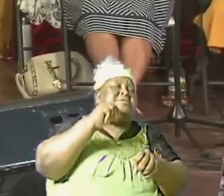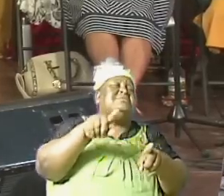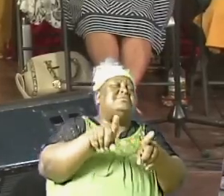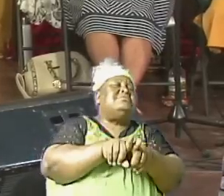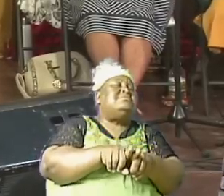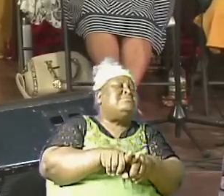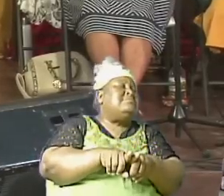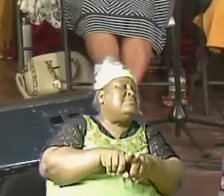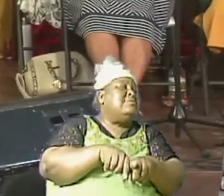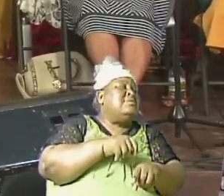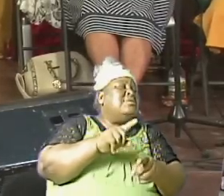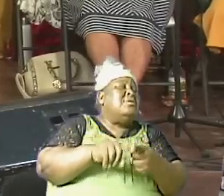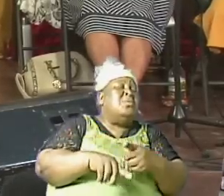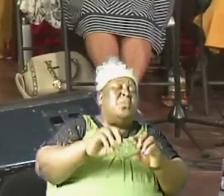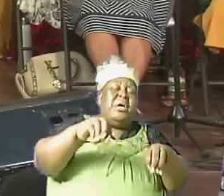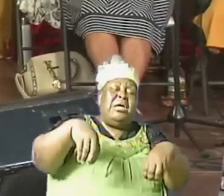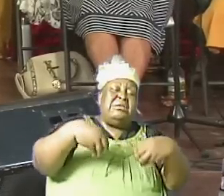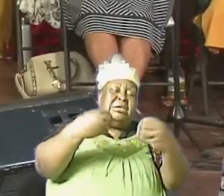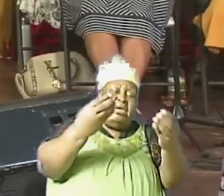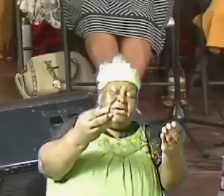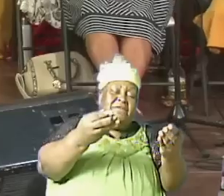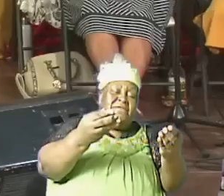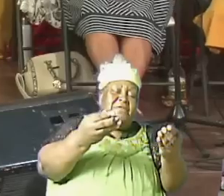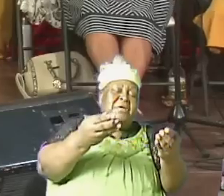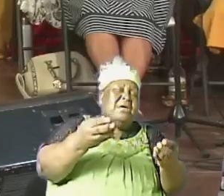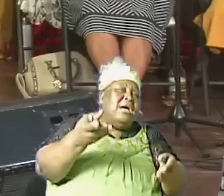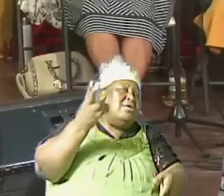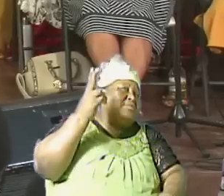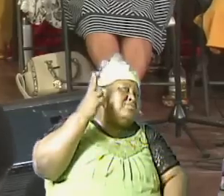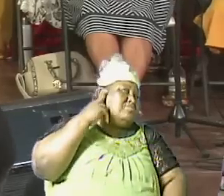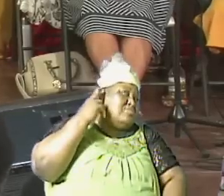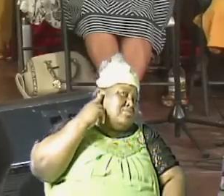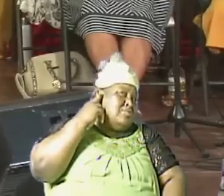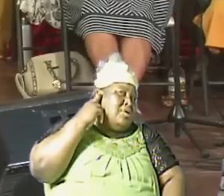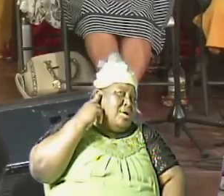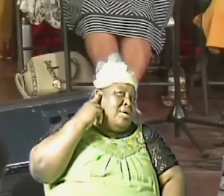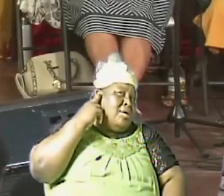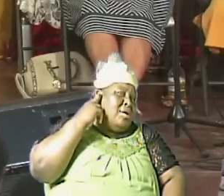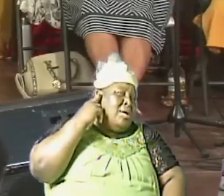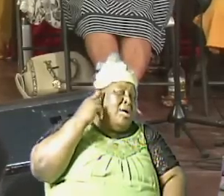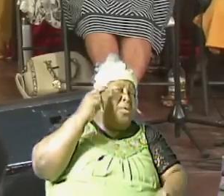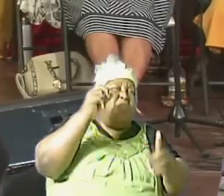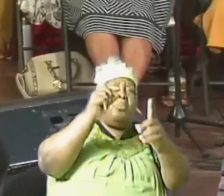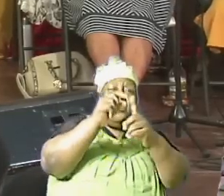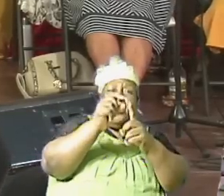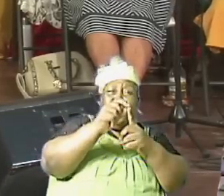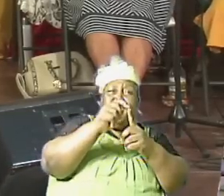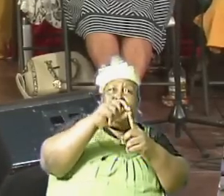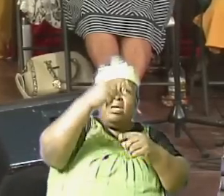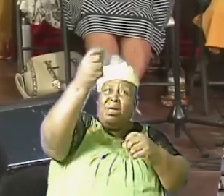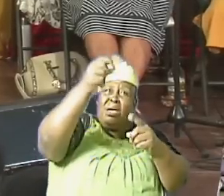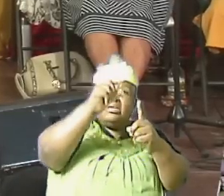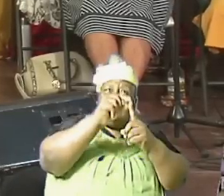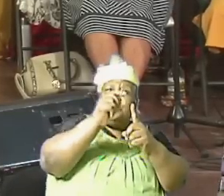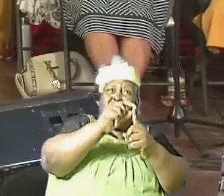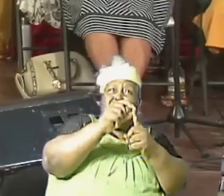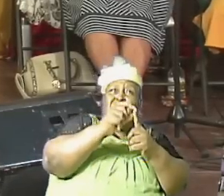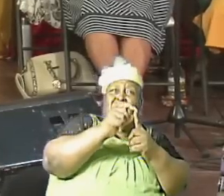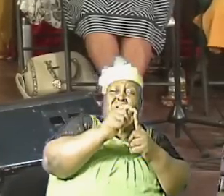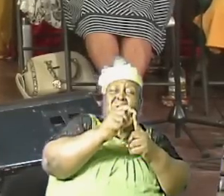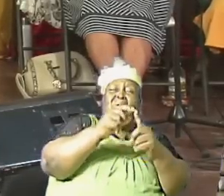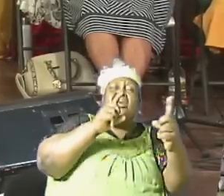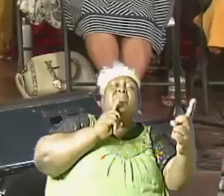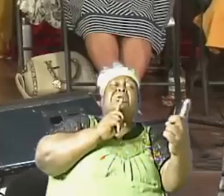and sisters, when we give heed to his words will meet the